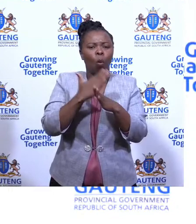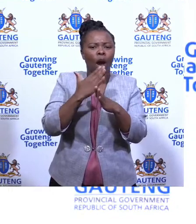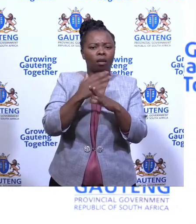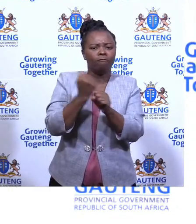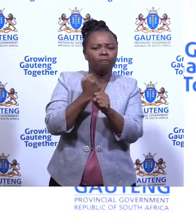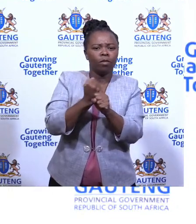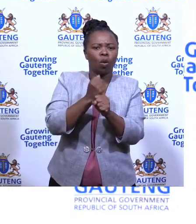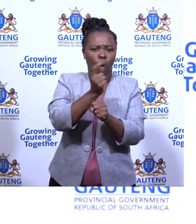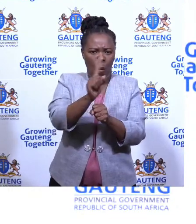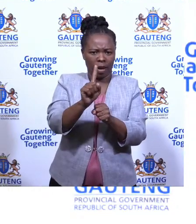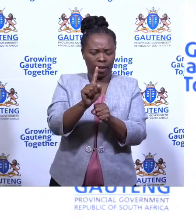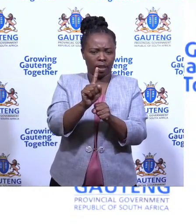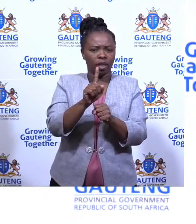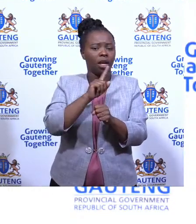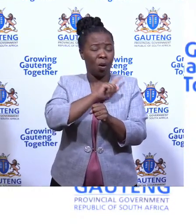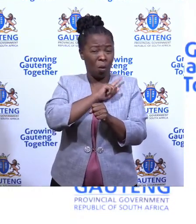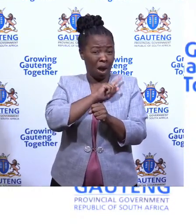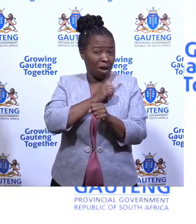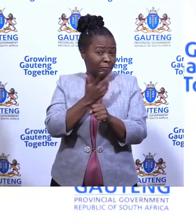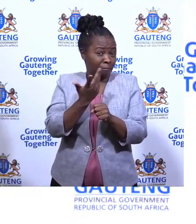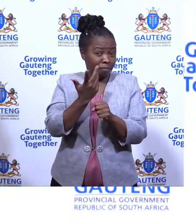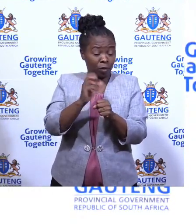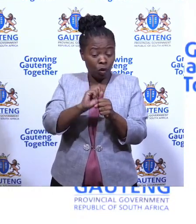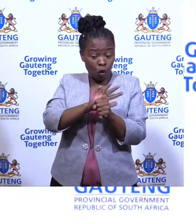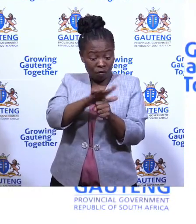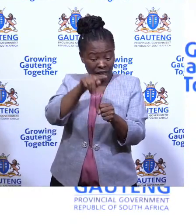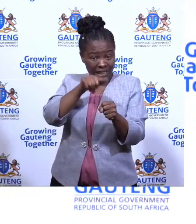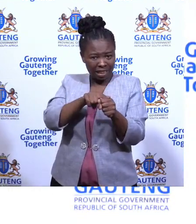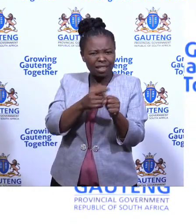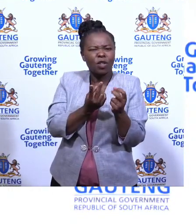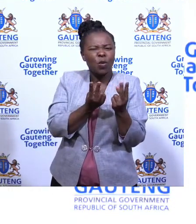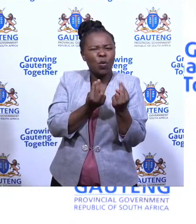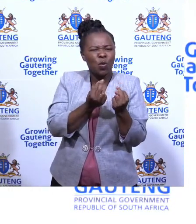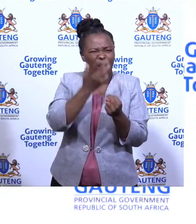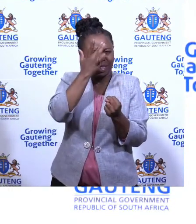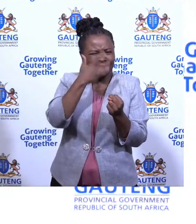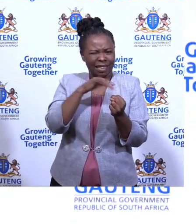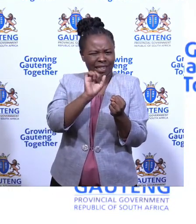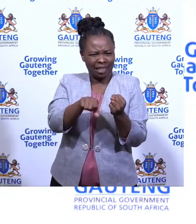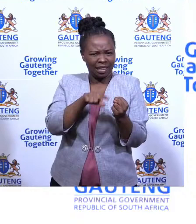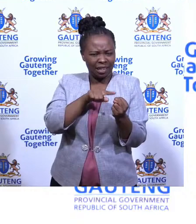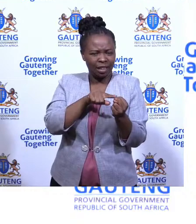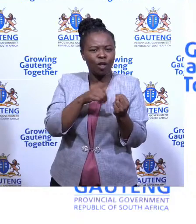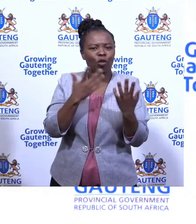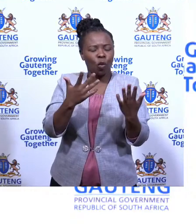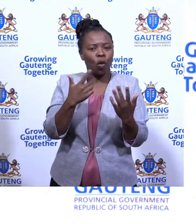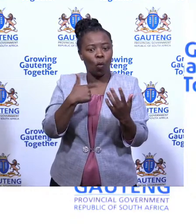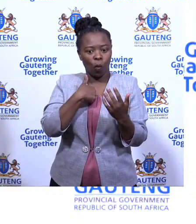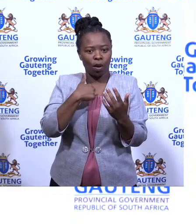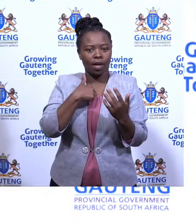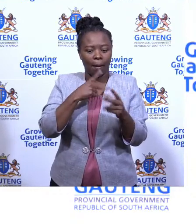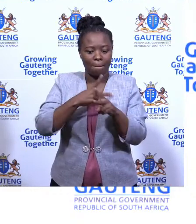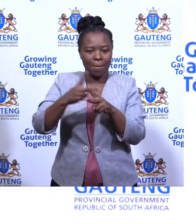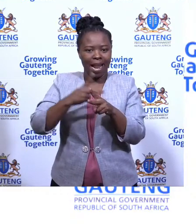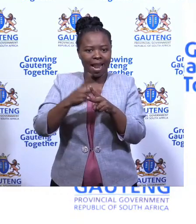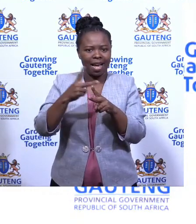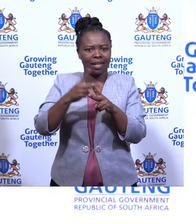is required? Because COVID-19 is a new disease, so we must always adapt our